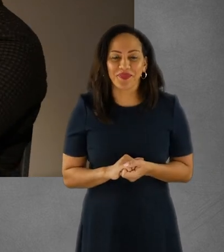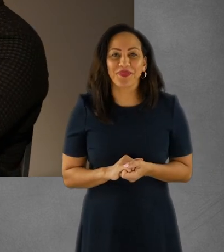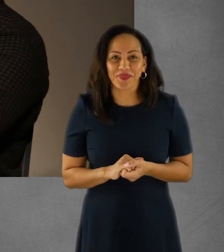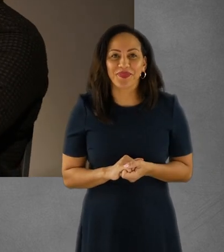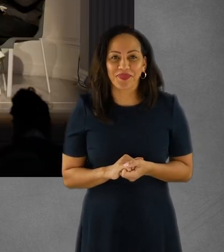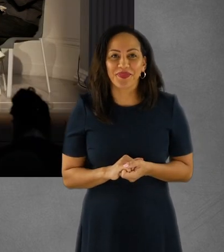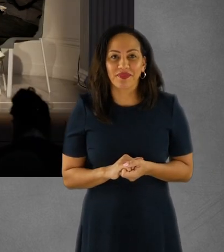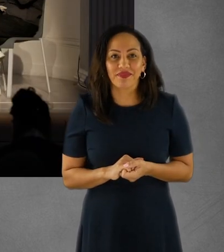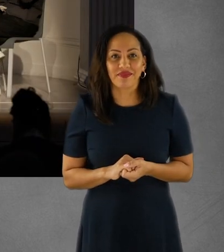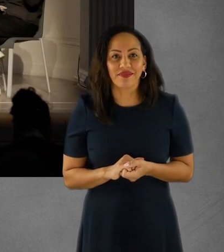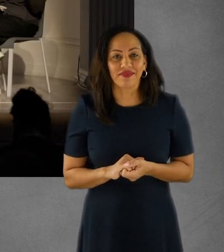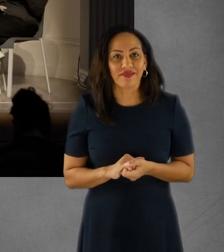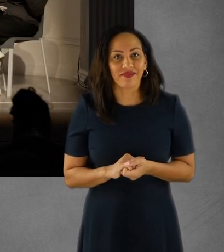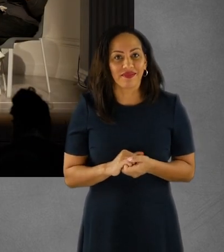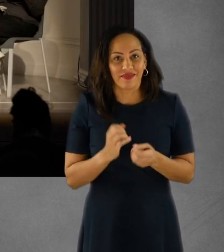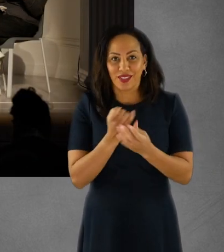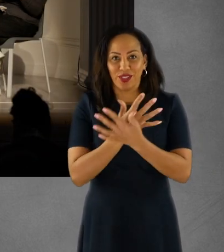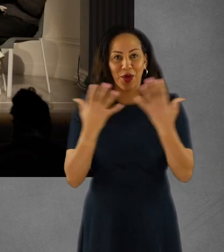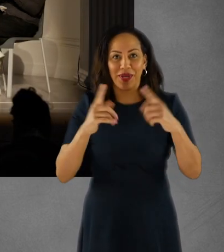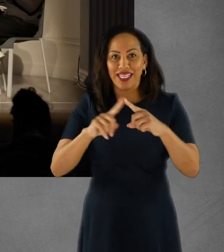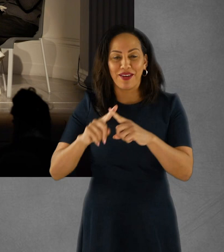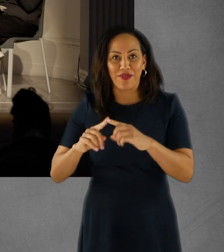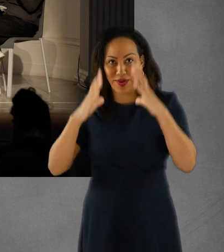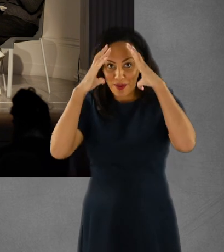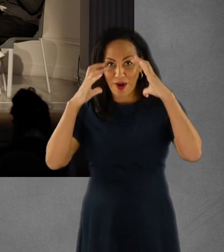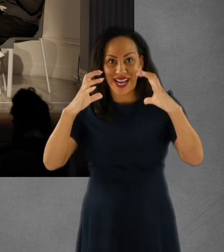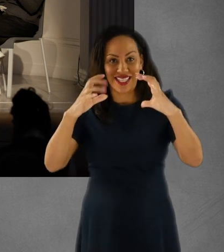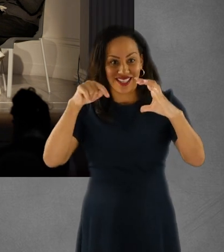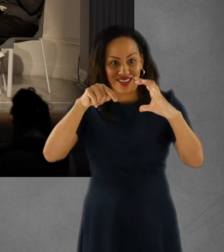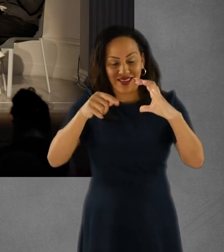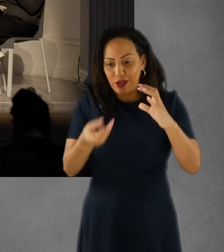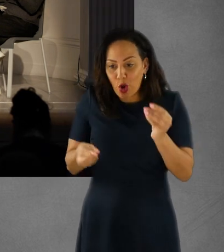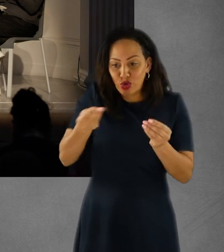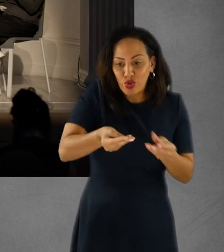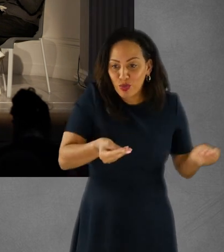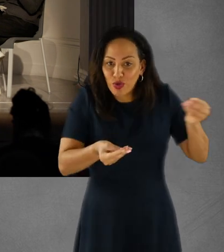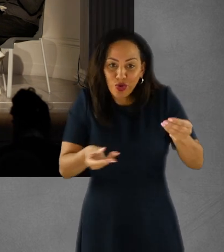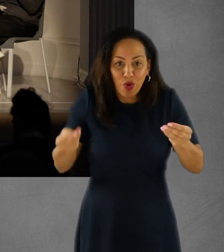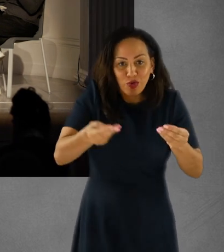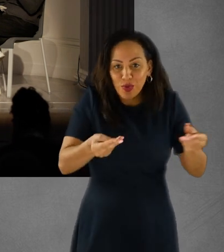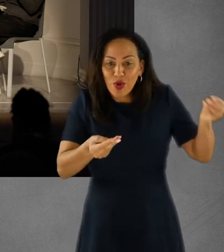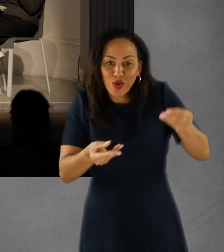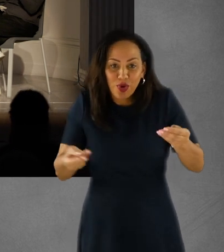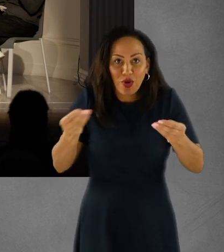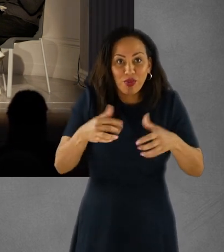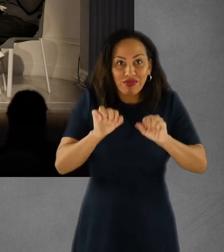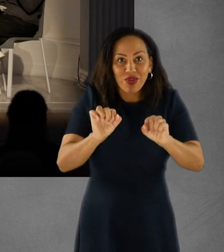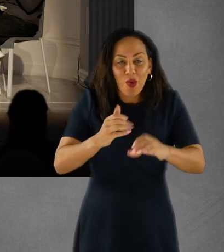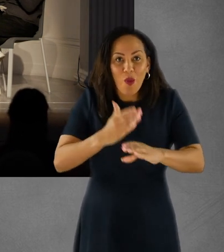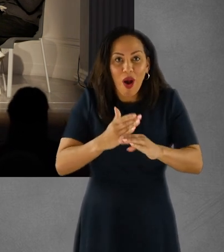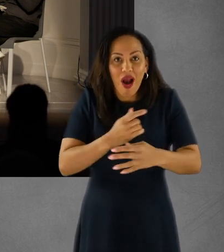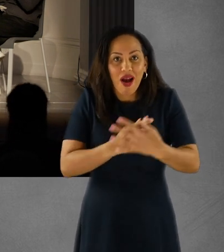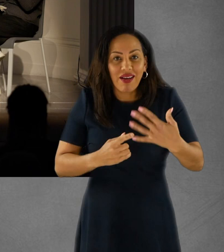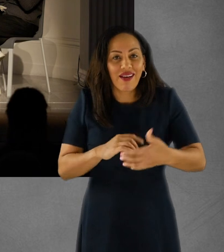gone into and are evidenced in the work. I wondered if you could speak about if